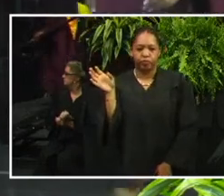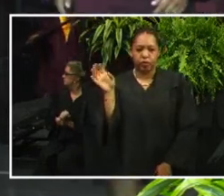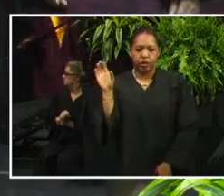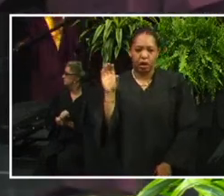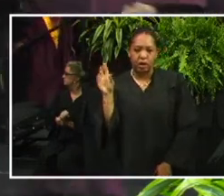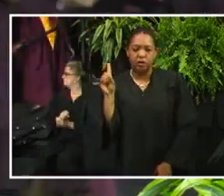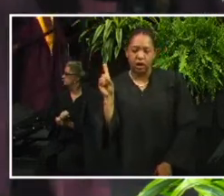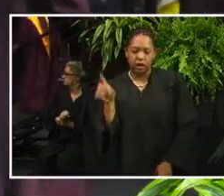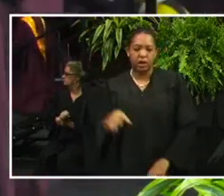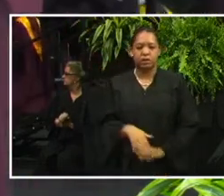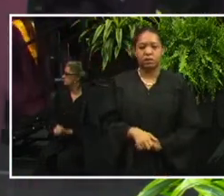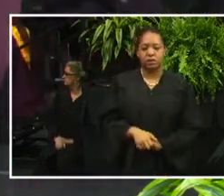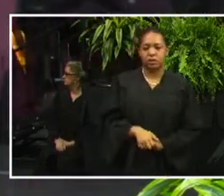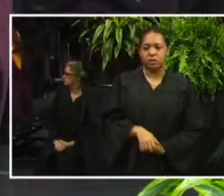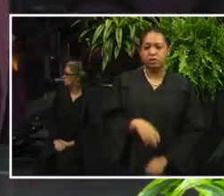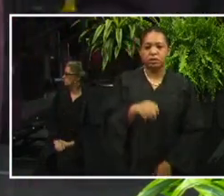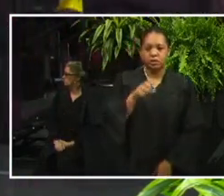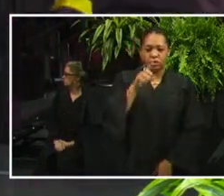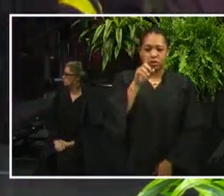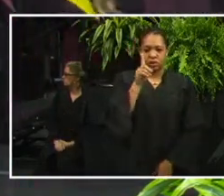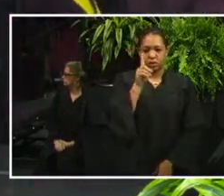Krishan DeRay Arnez Dunnigan.